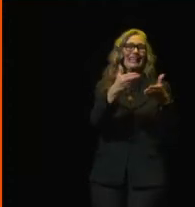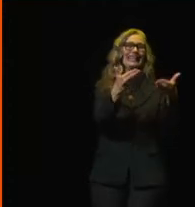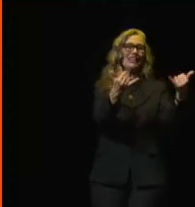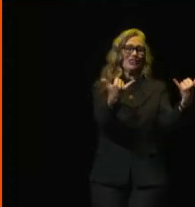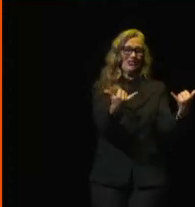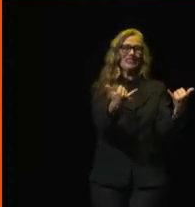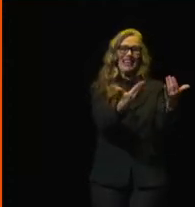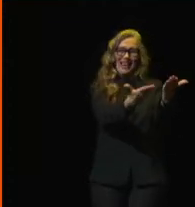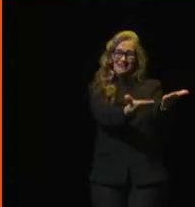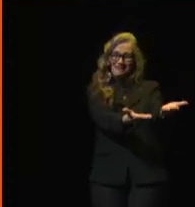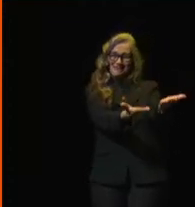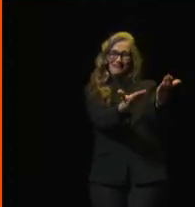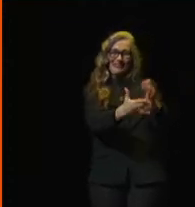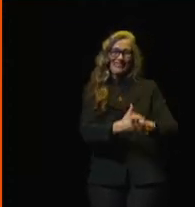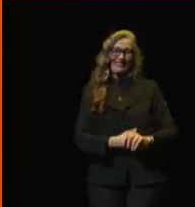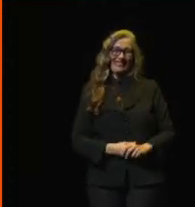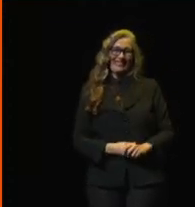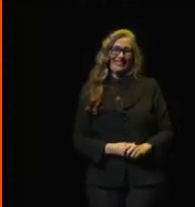today.